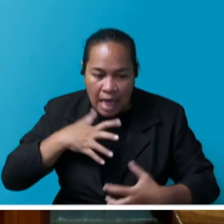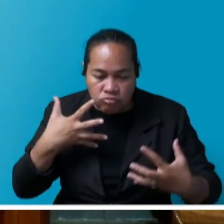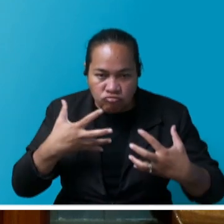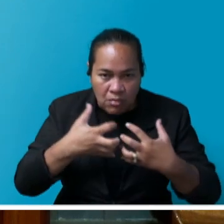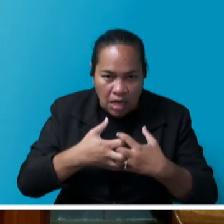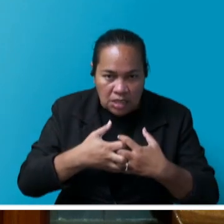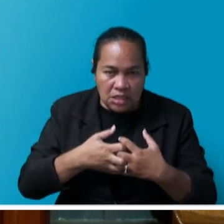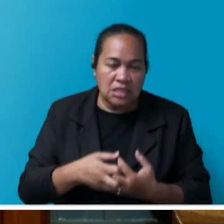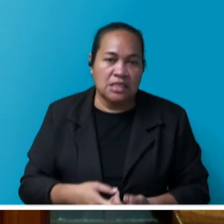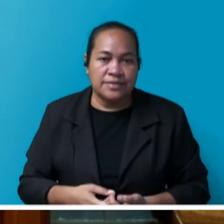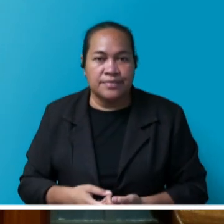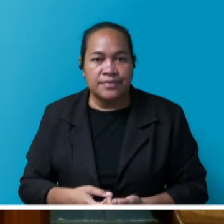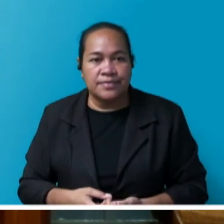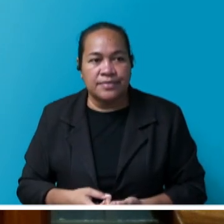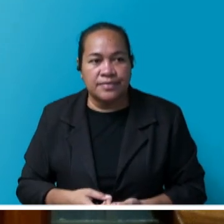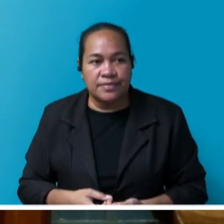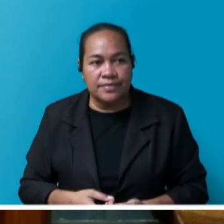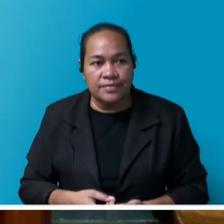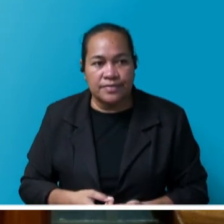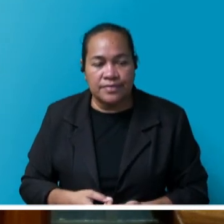Mr. Speaker, sir,